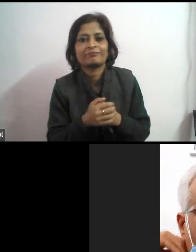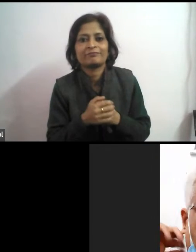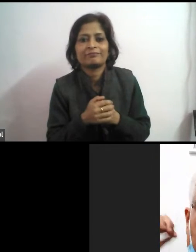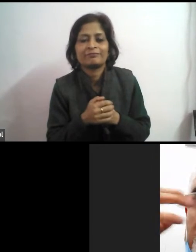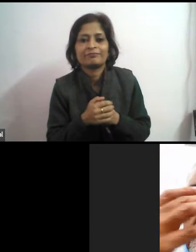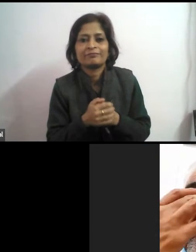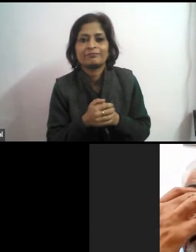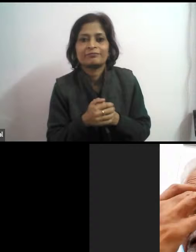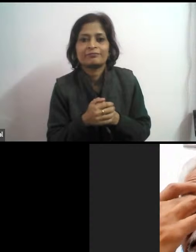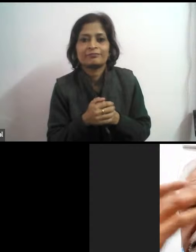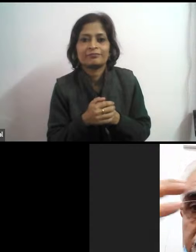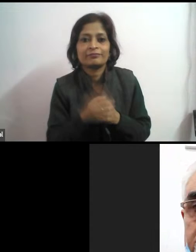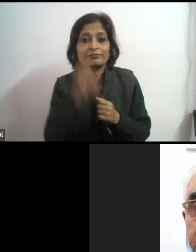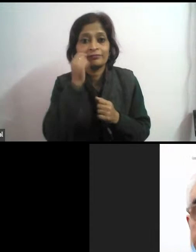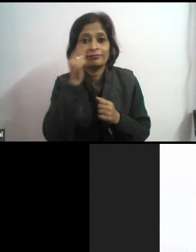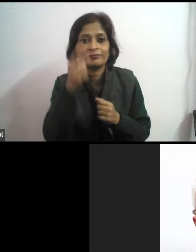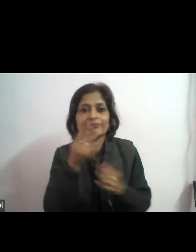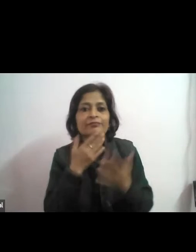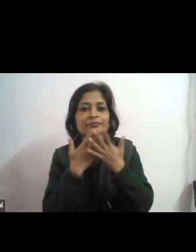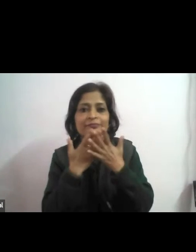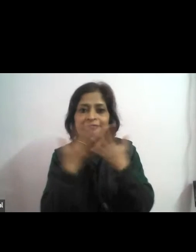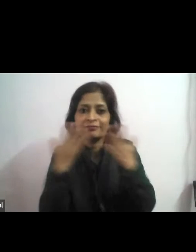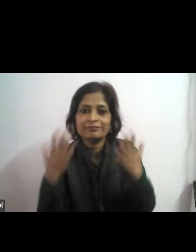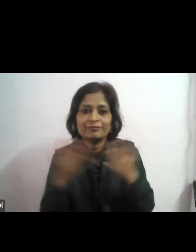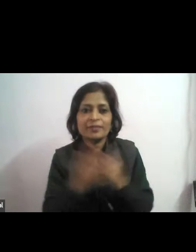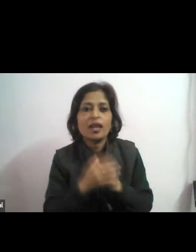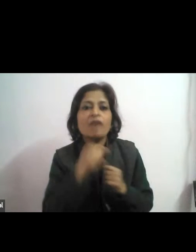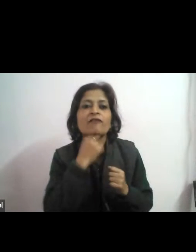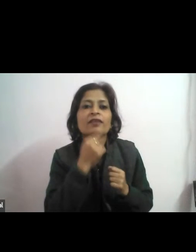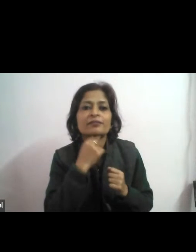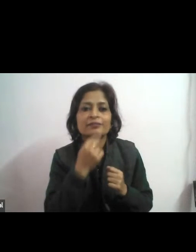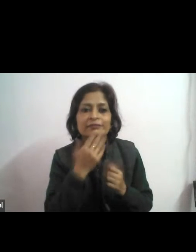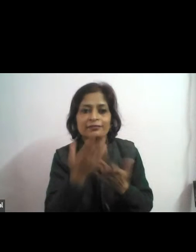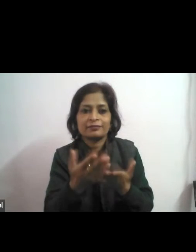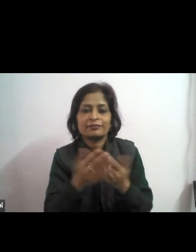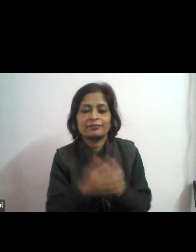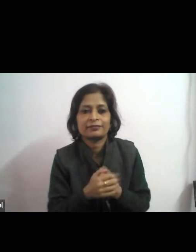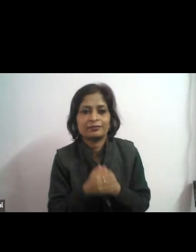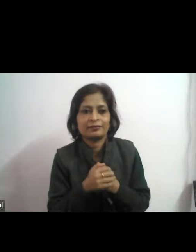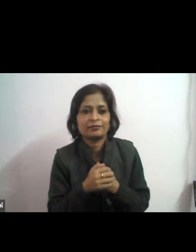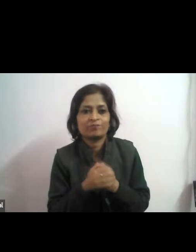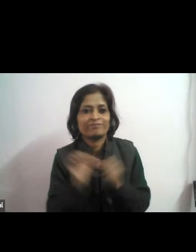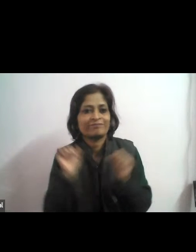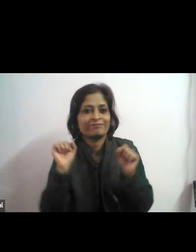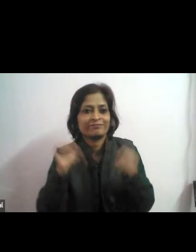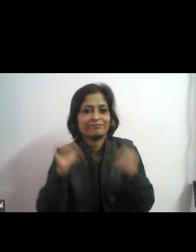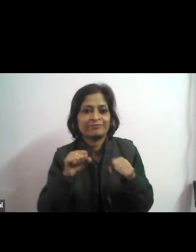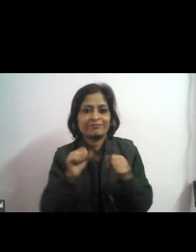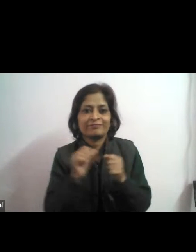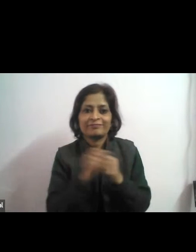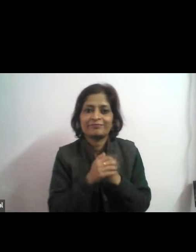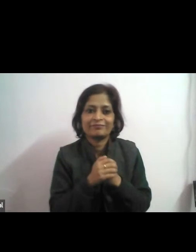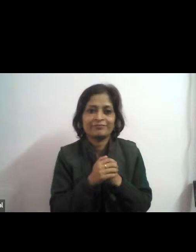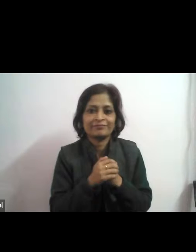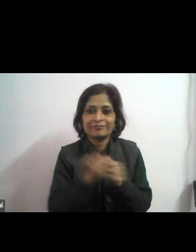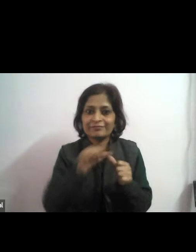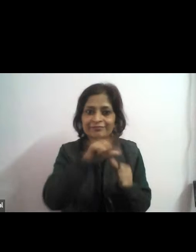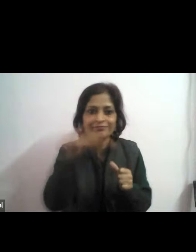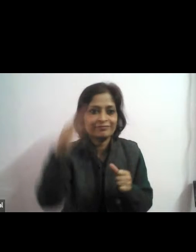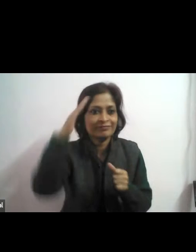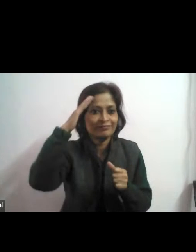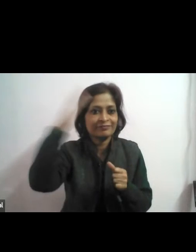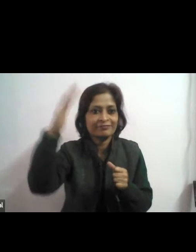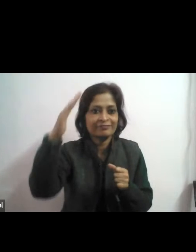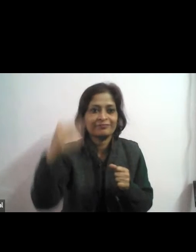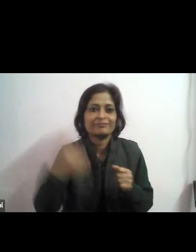Thank you very much, sir. Please unmute yourself. Honor to have you. Yes. Hello, everybody, and I'm